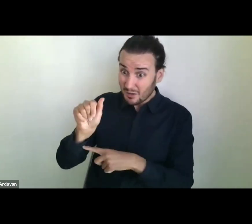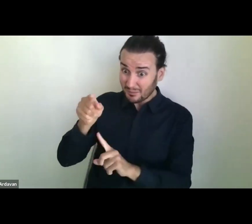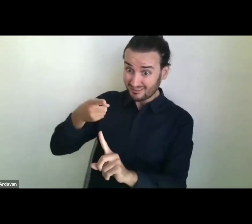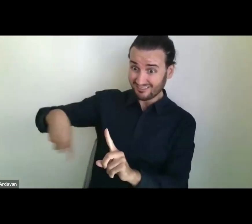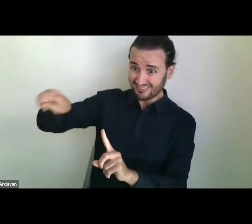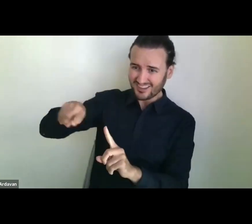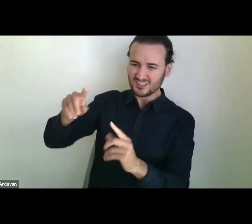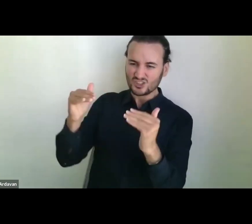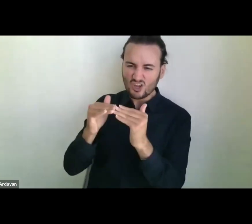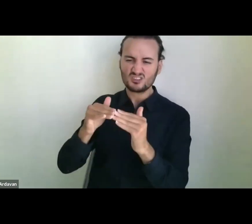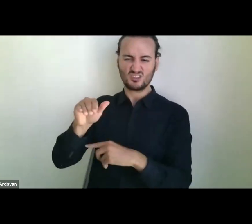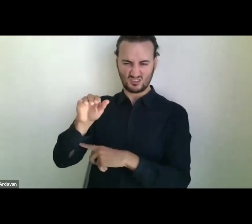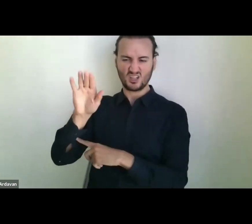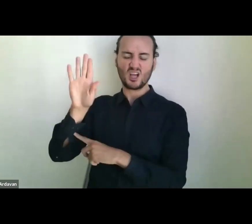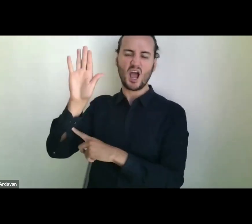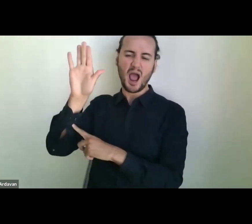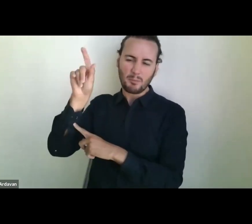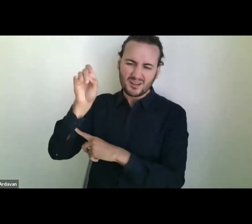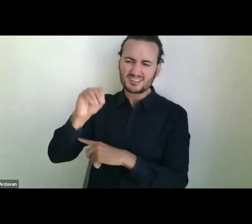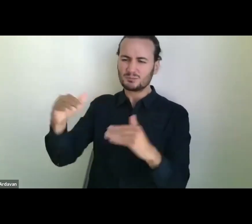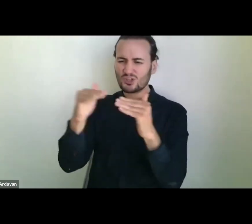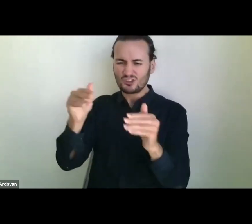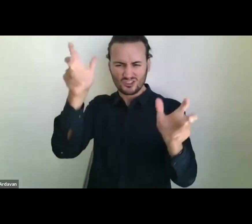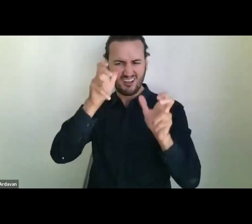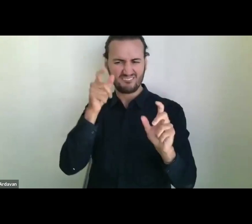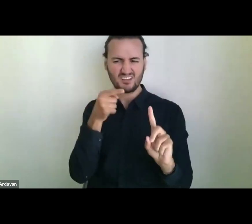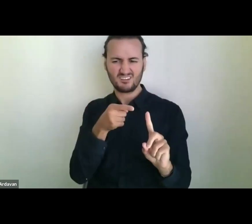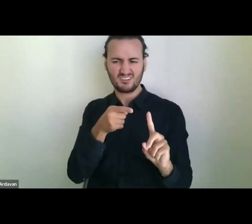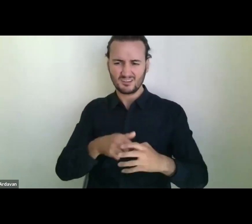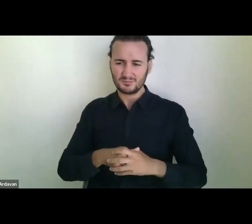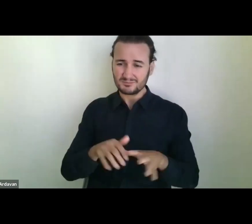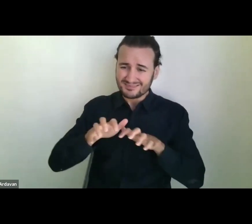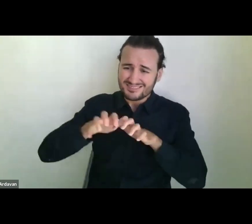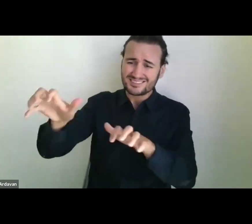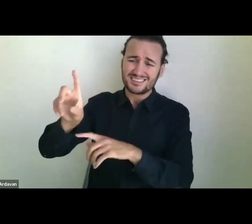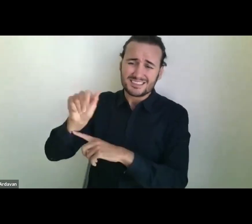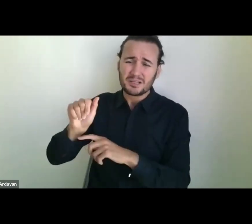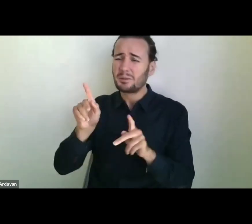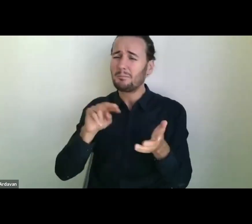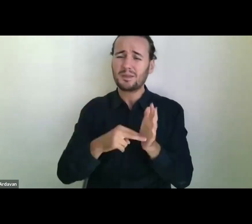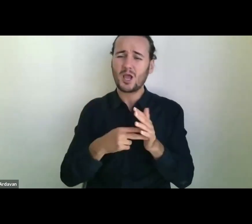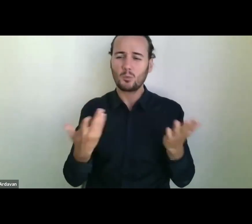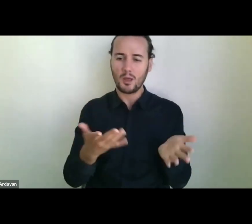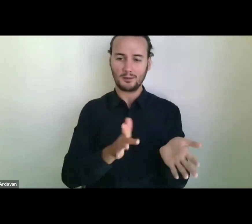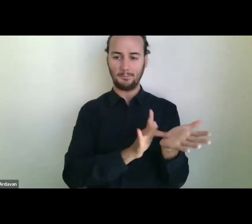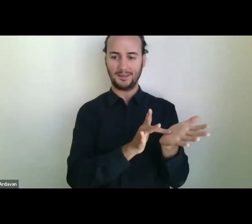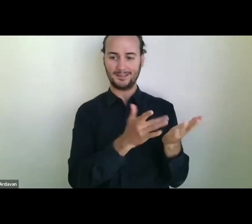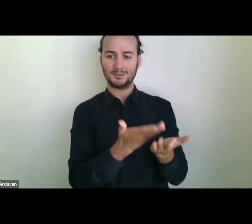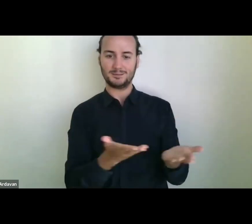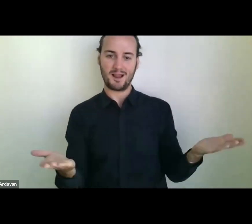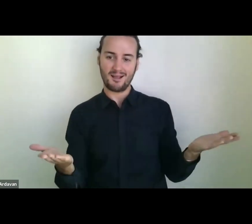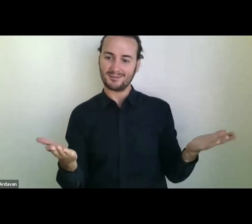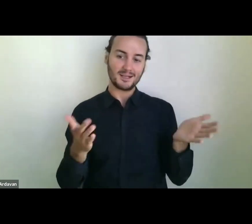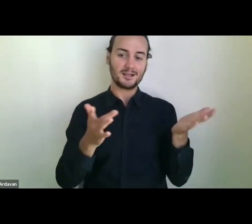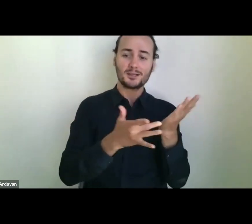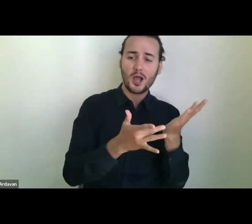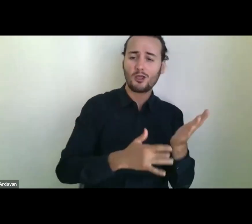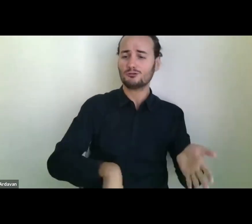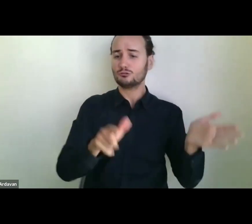as ableist and just as evil? Mass disablement means medical supplies and assistive devices are